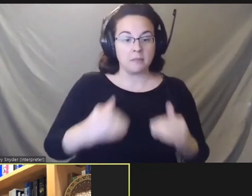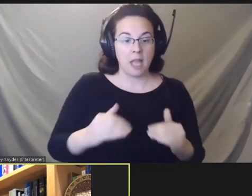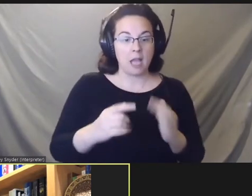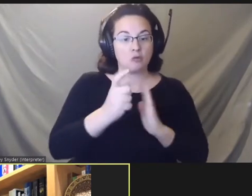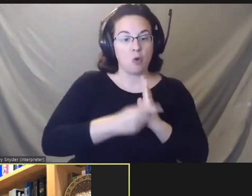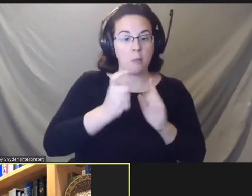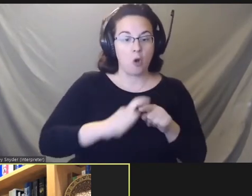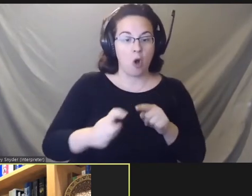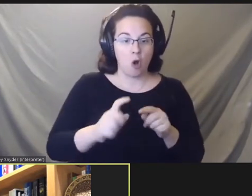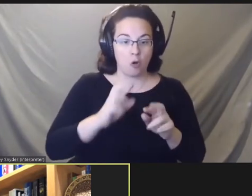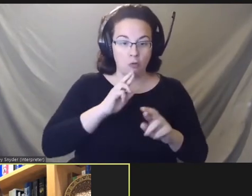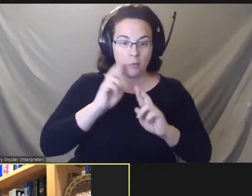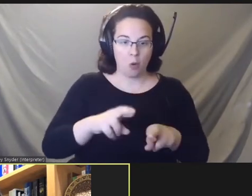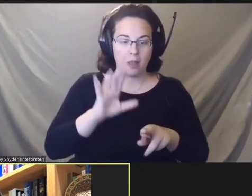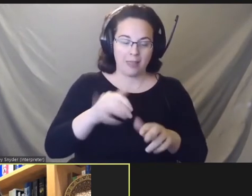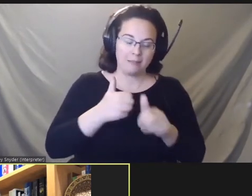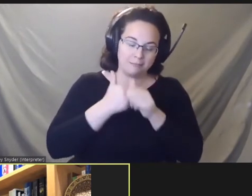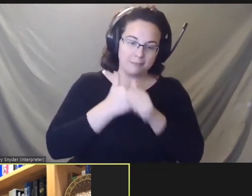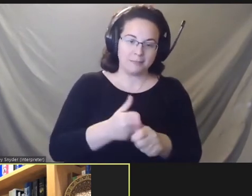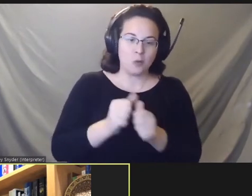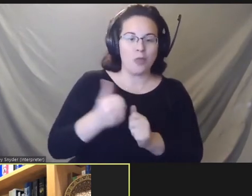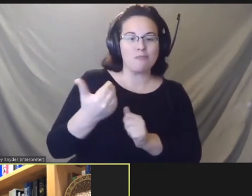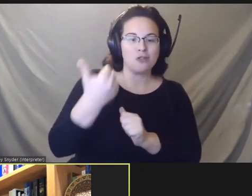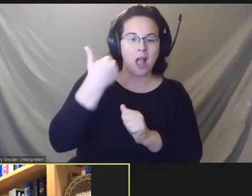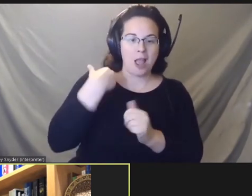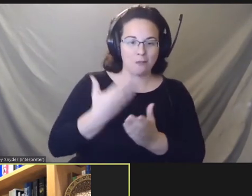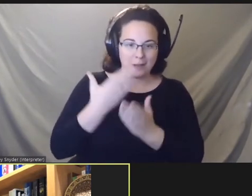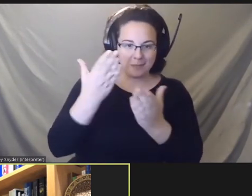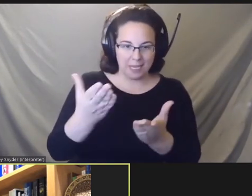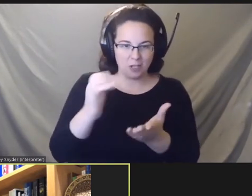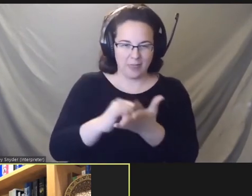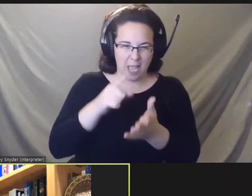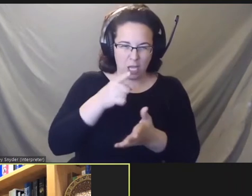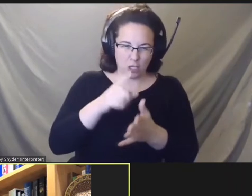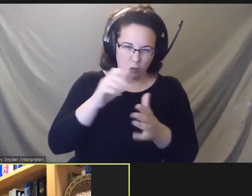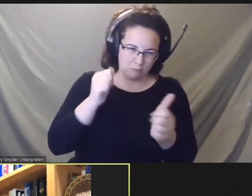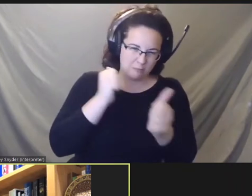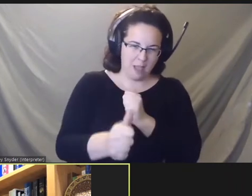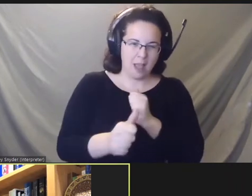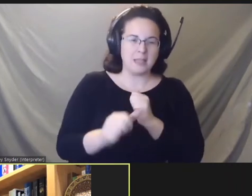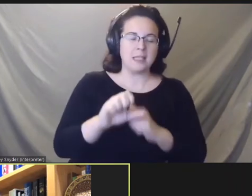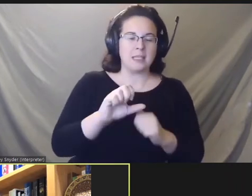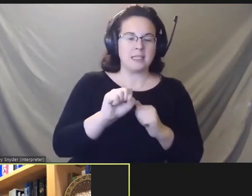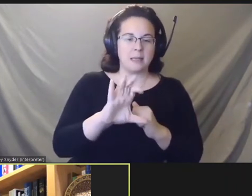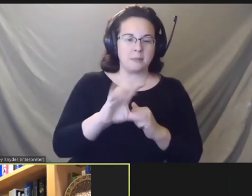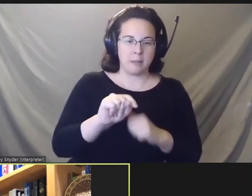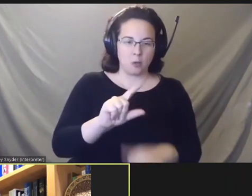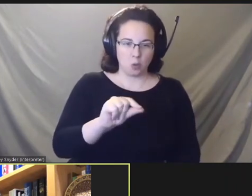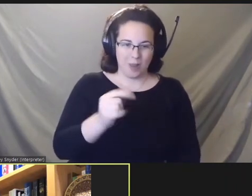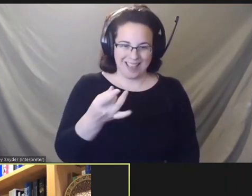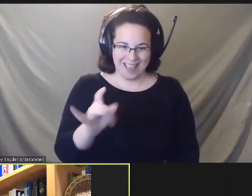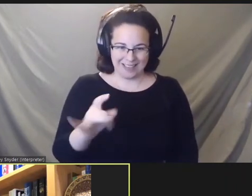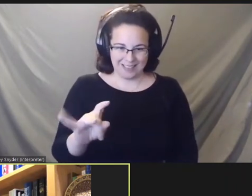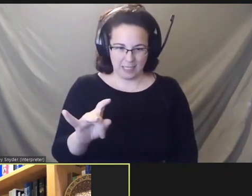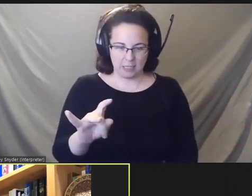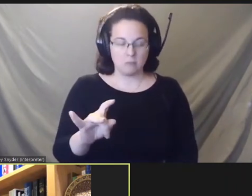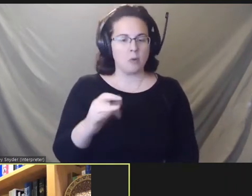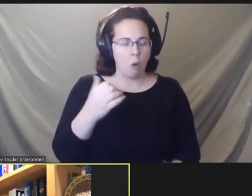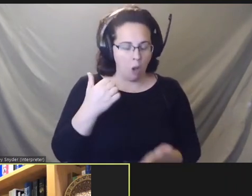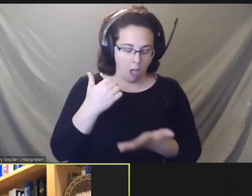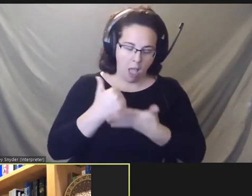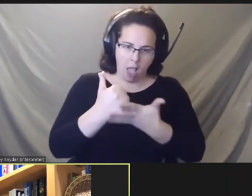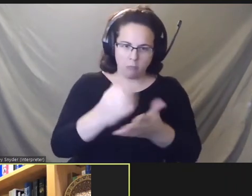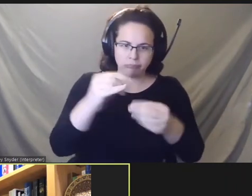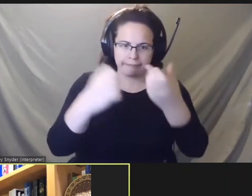was of course consistent with the CAC's prior recommendation that you adopted in September of 2018. You helped us lay the groundwork for a